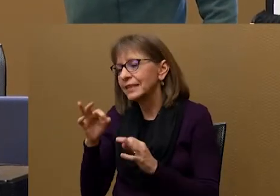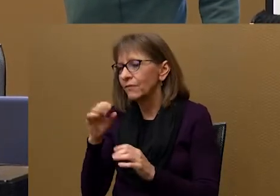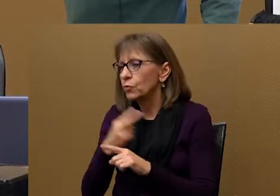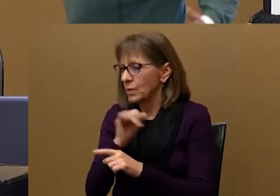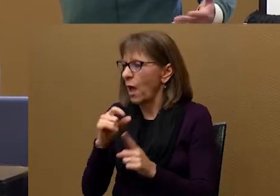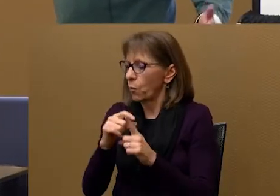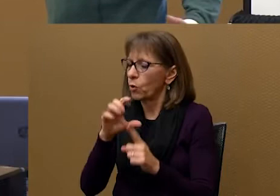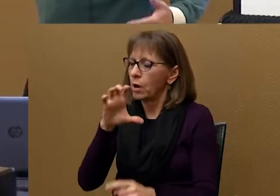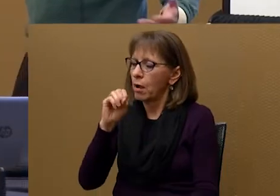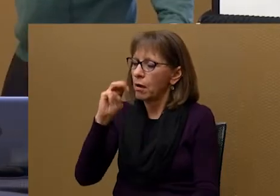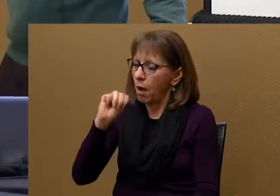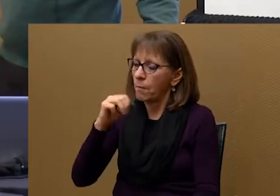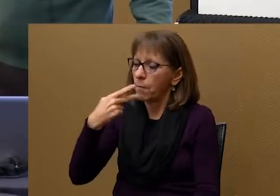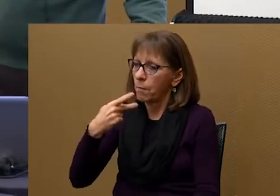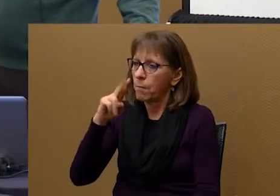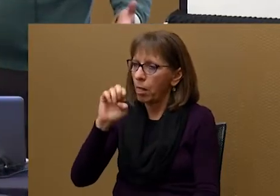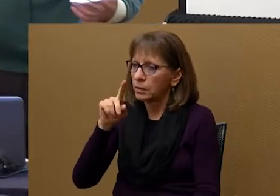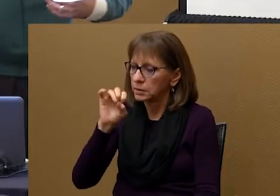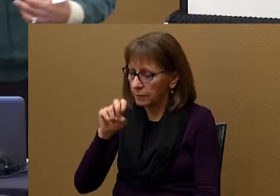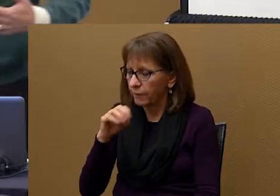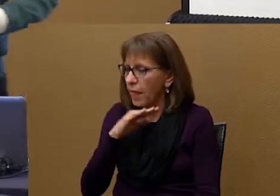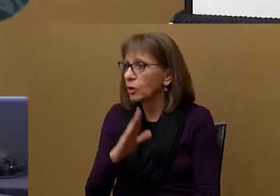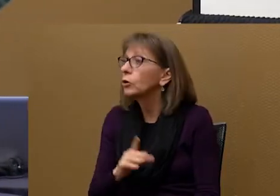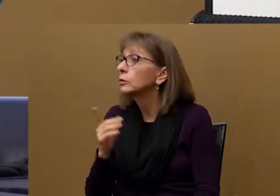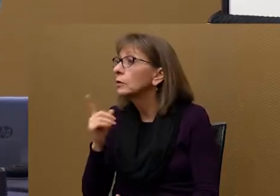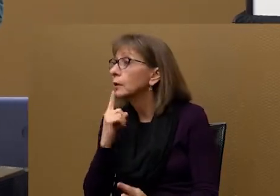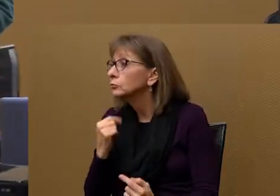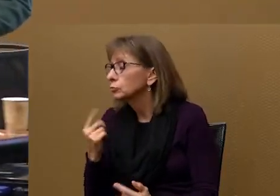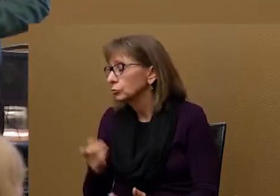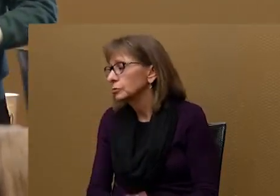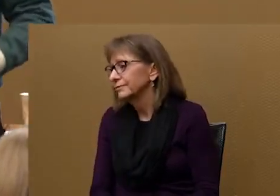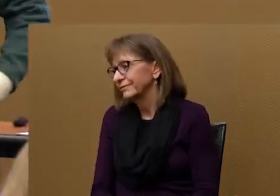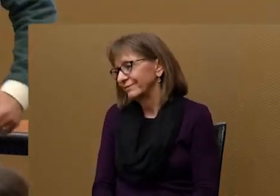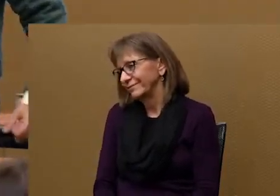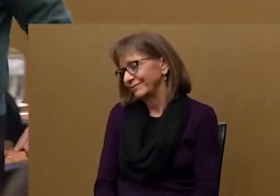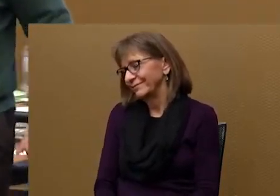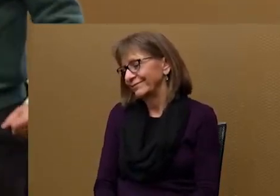are people using compulsive liar with him? And you were starting to answer that.